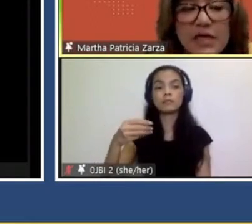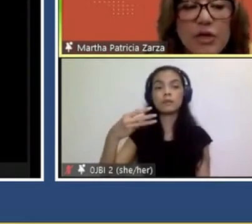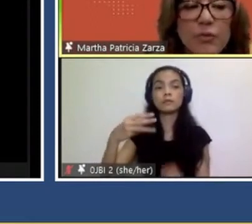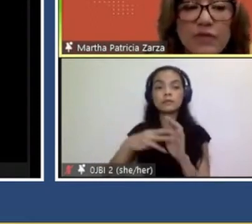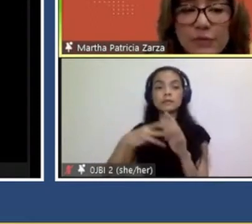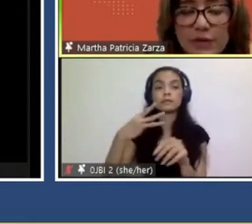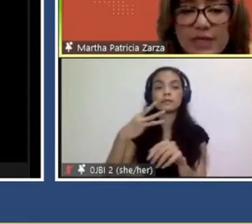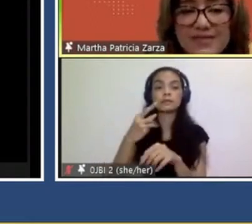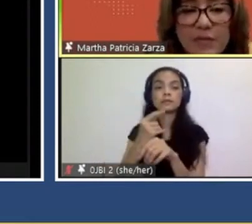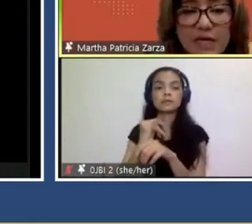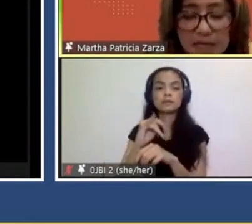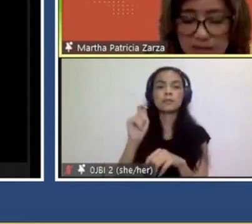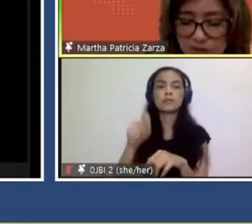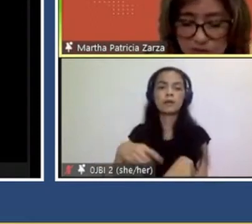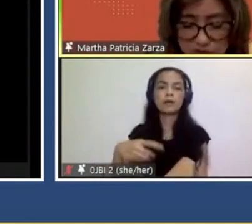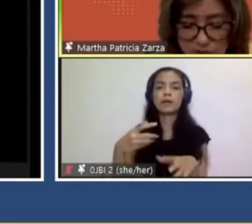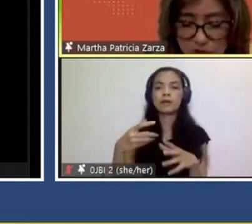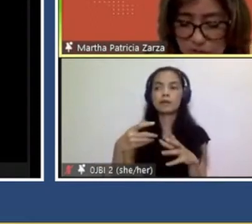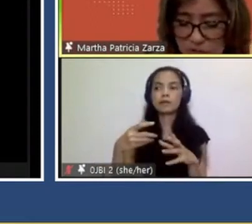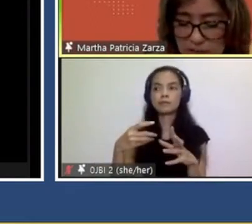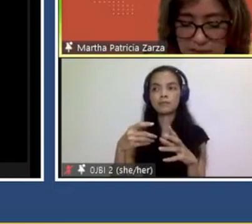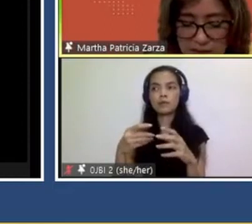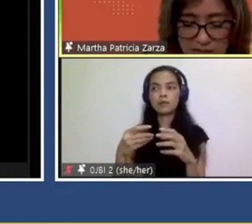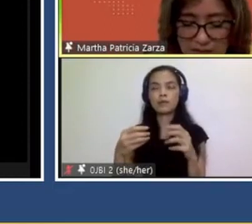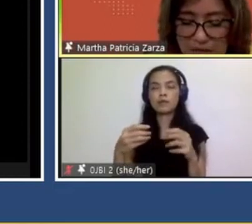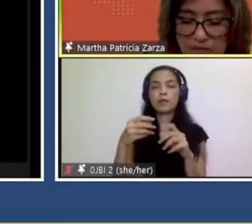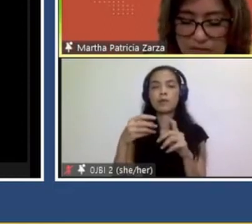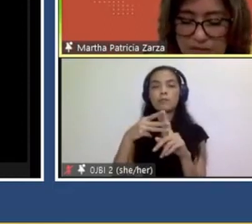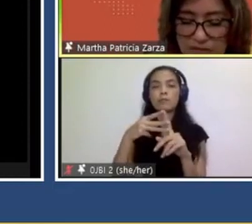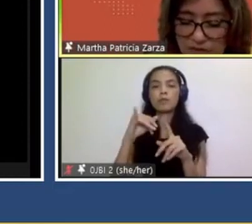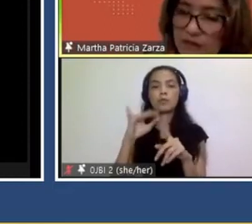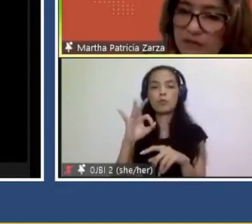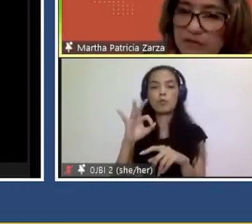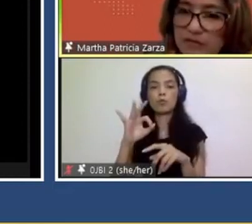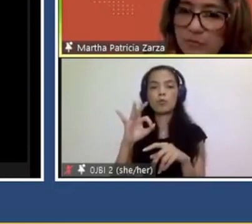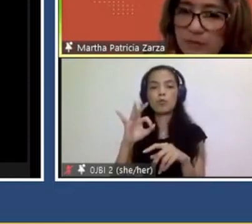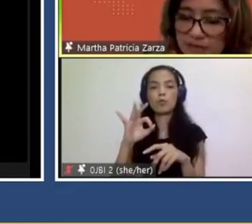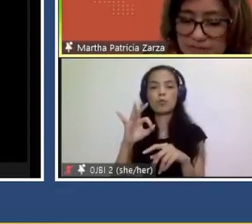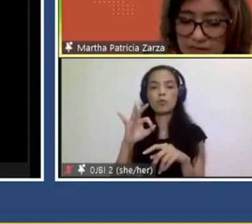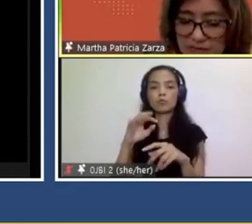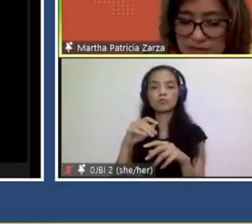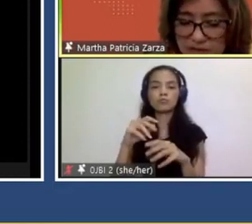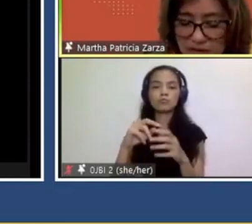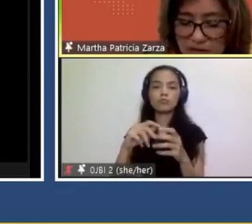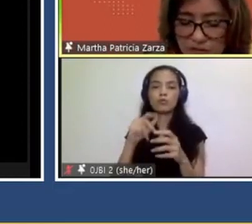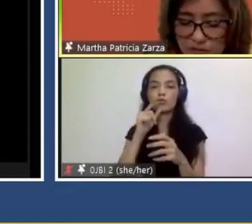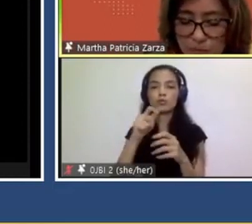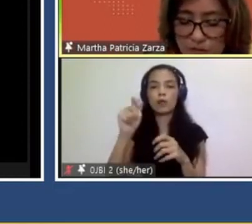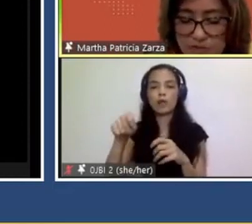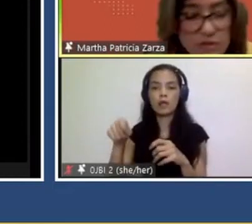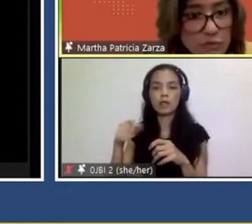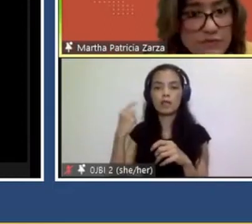biomass, with cooking as the main energy consumption. There are several comparative studies